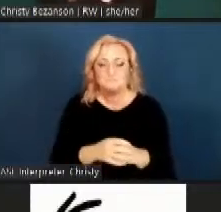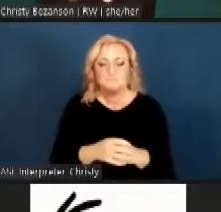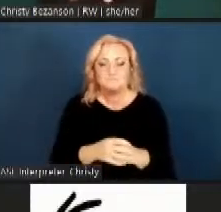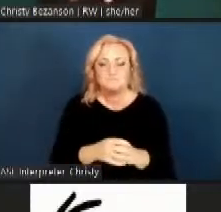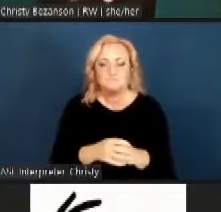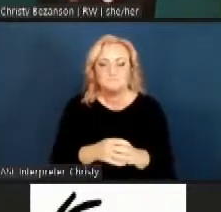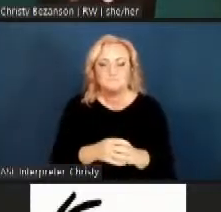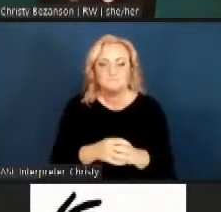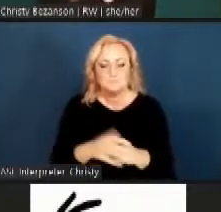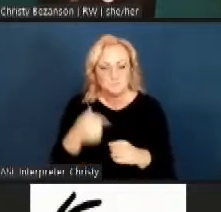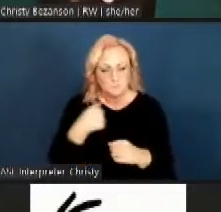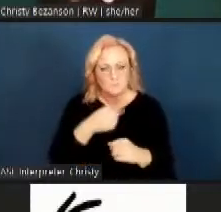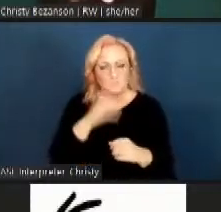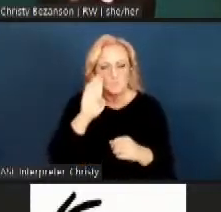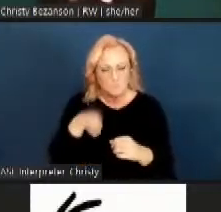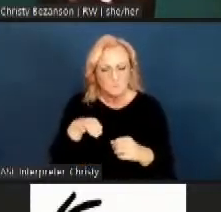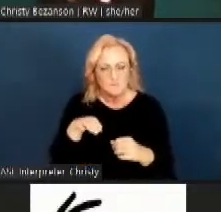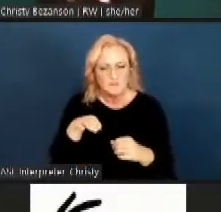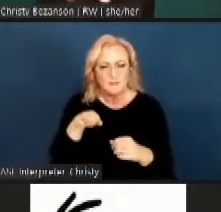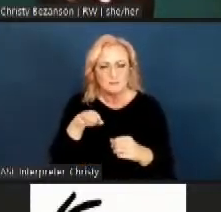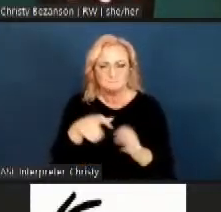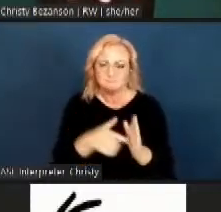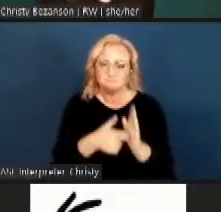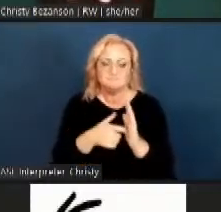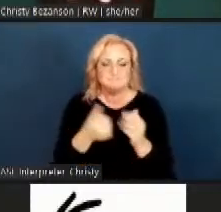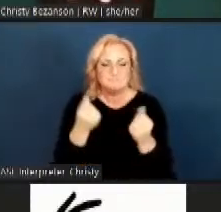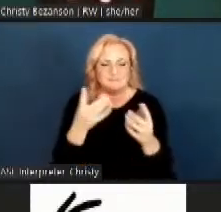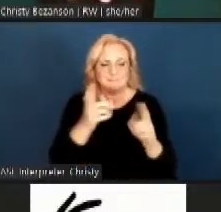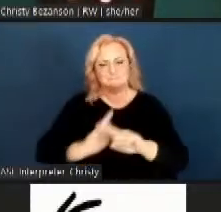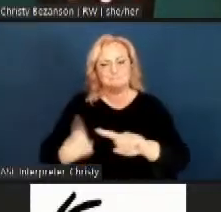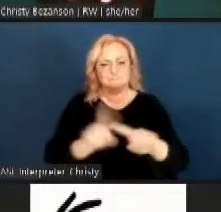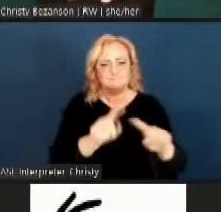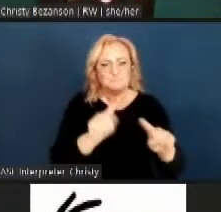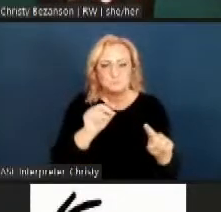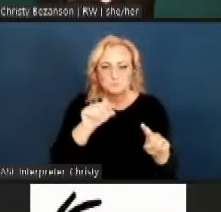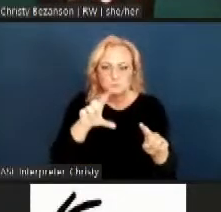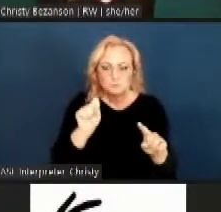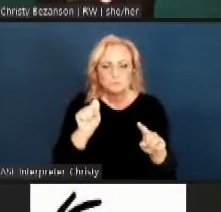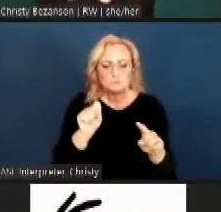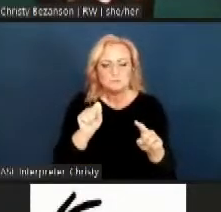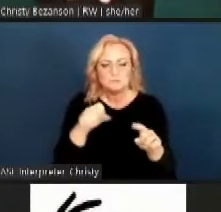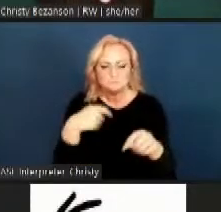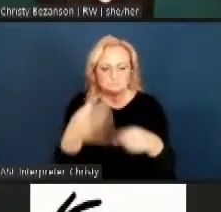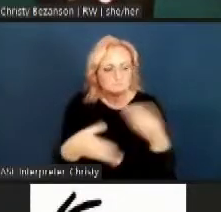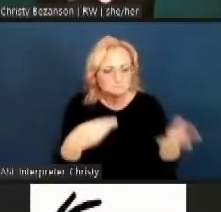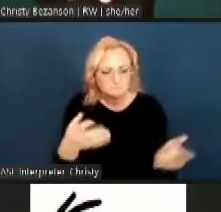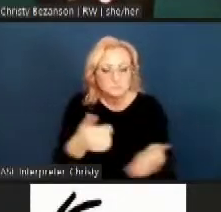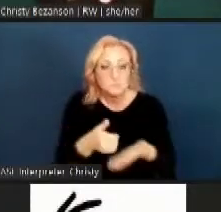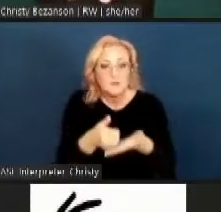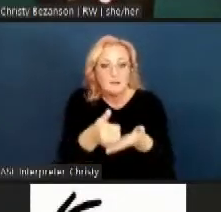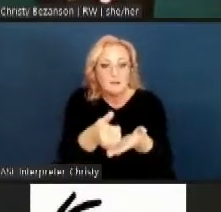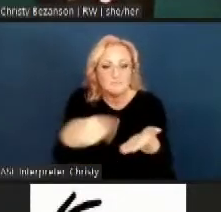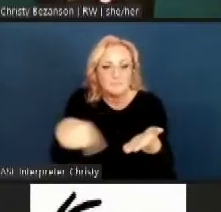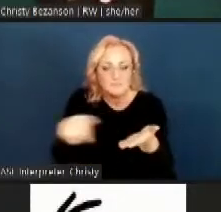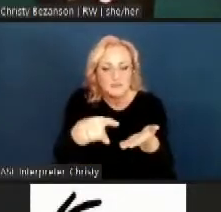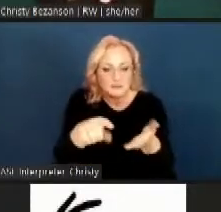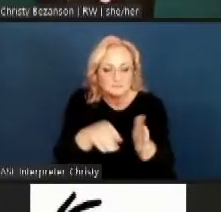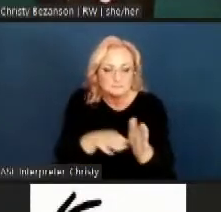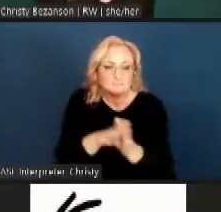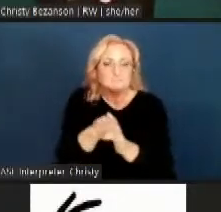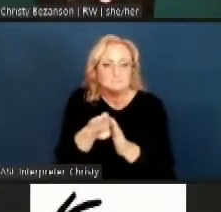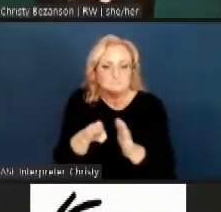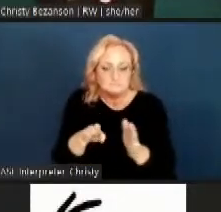and we know that we have to have multiple tools to give the people to get them back on their feet. And that means